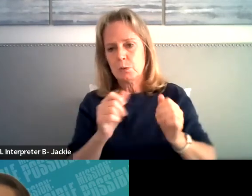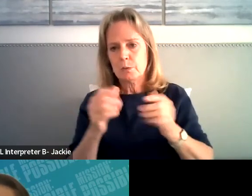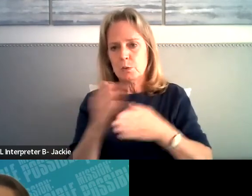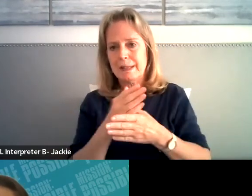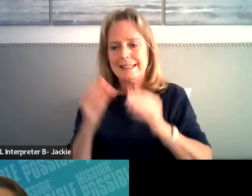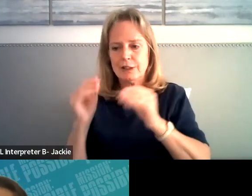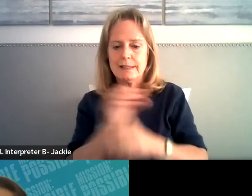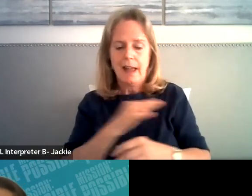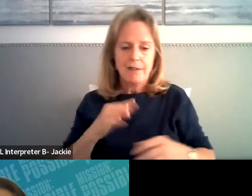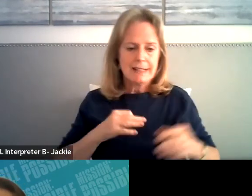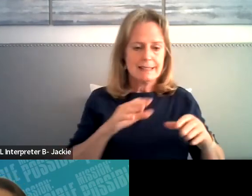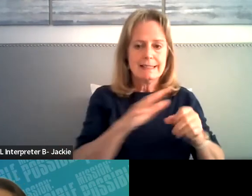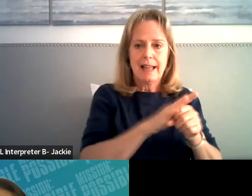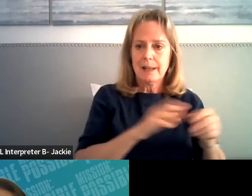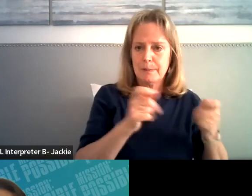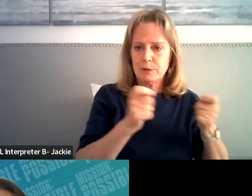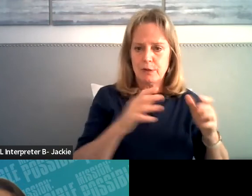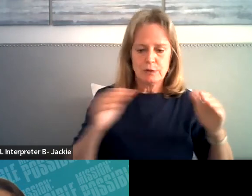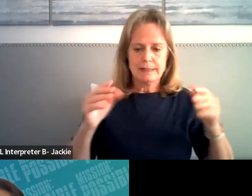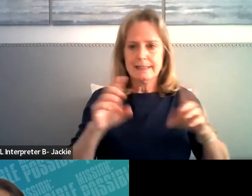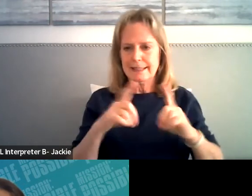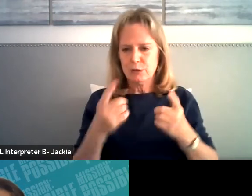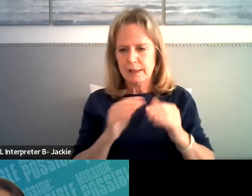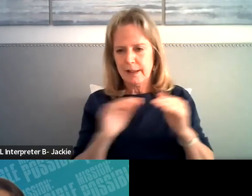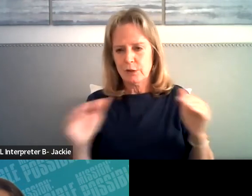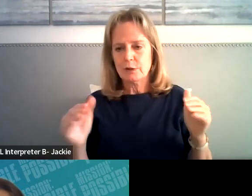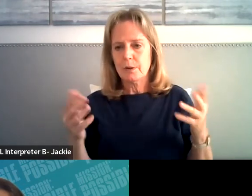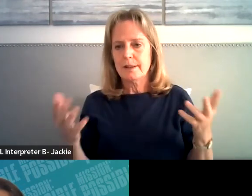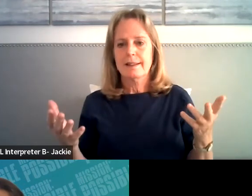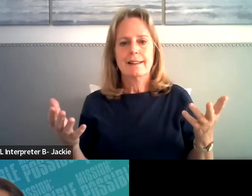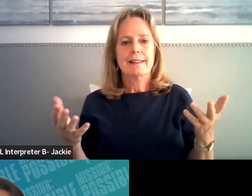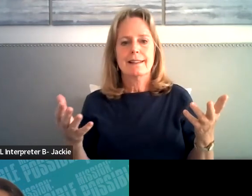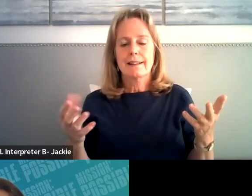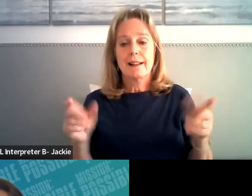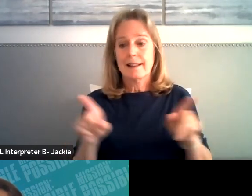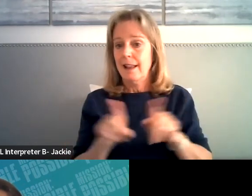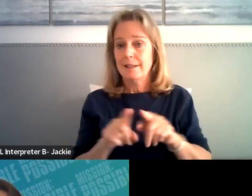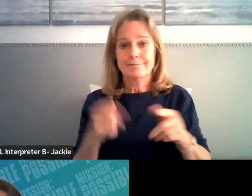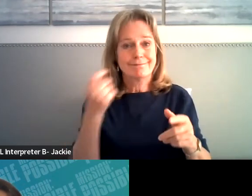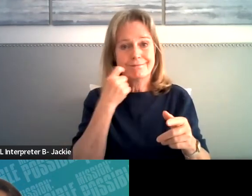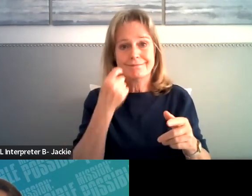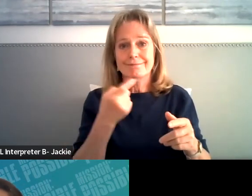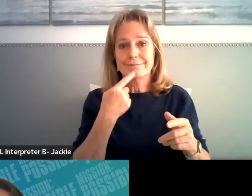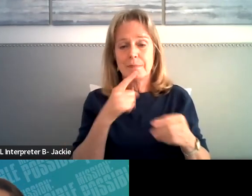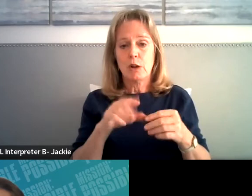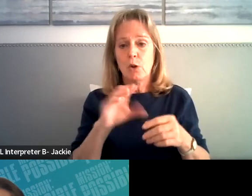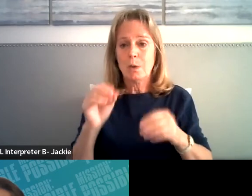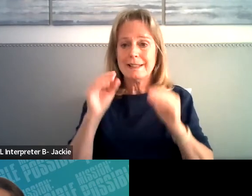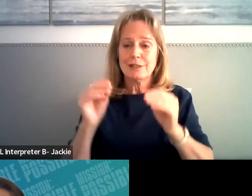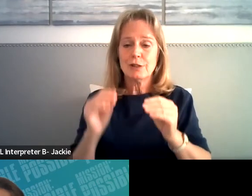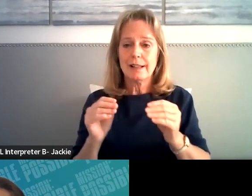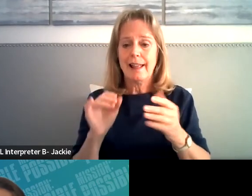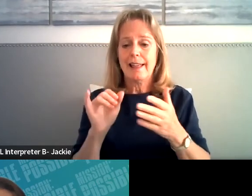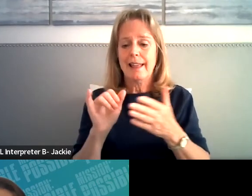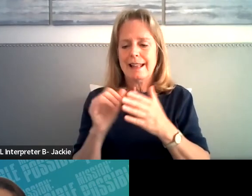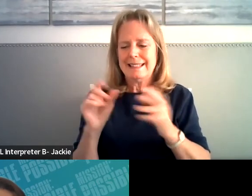even us at the district level. And just like what we mentioned time and time again about co-teaching being a